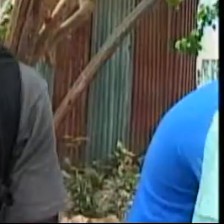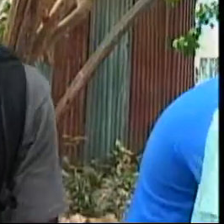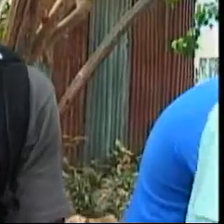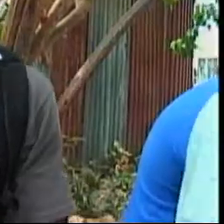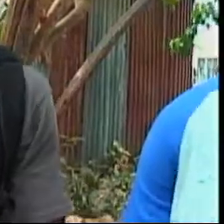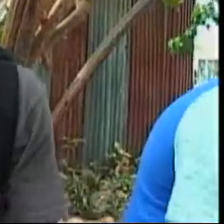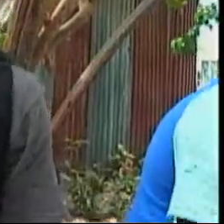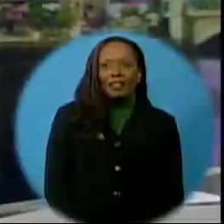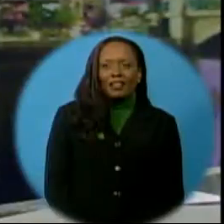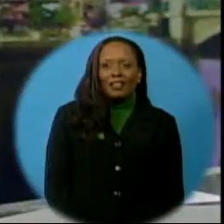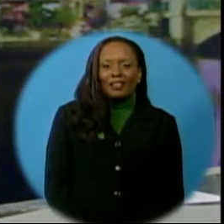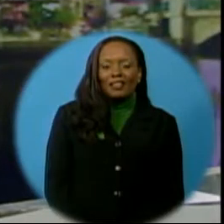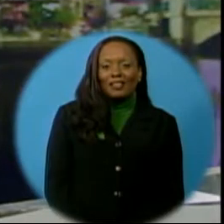place.